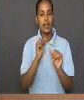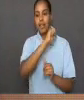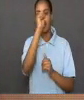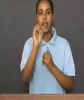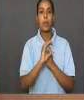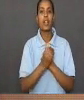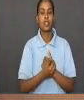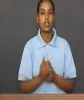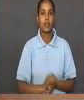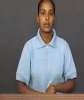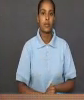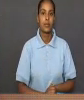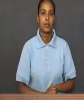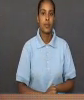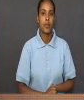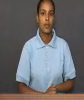temperature.